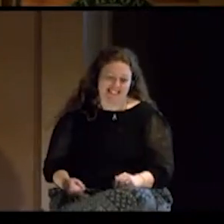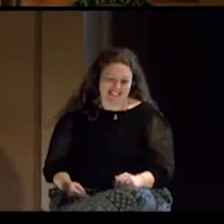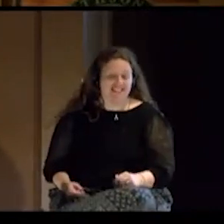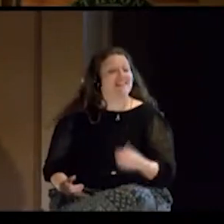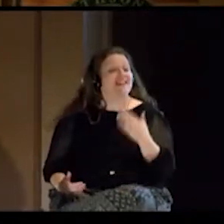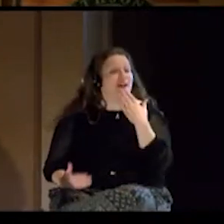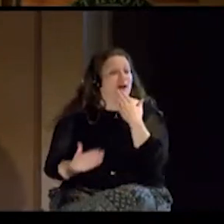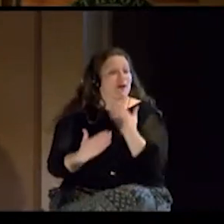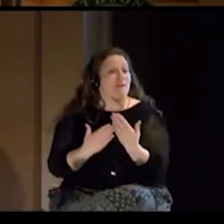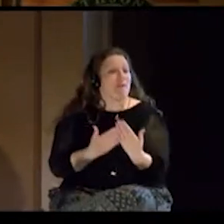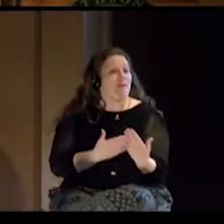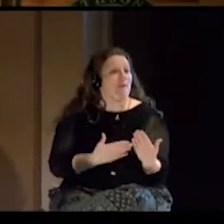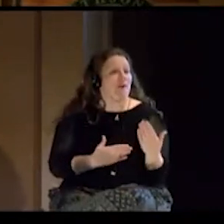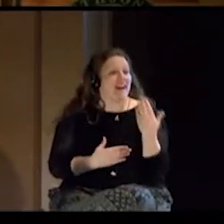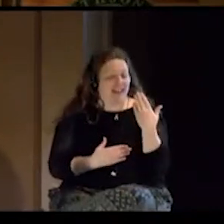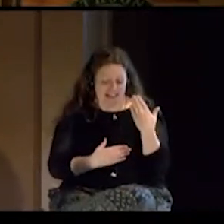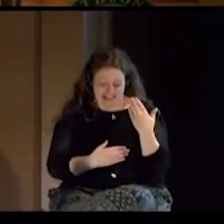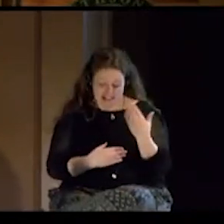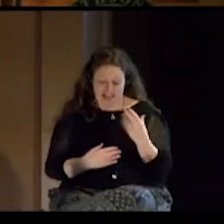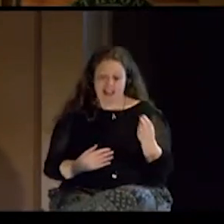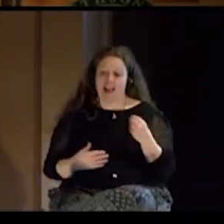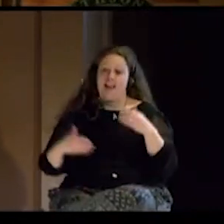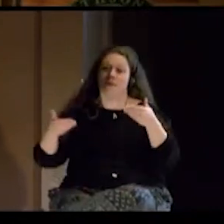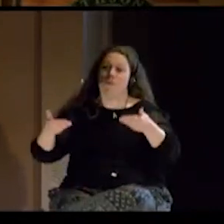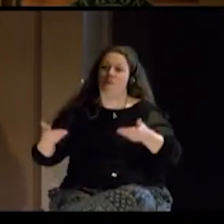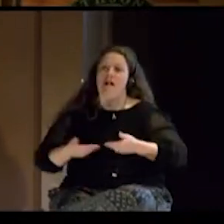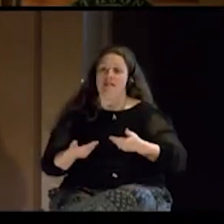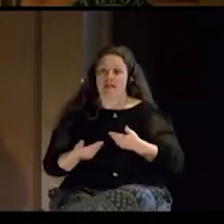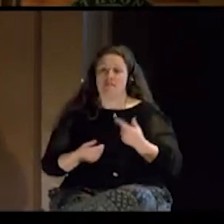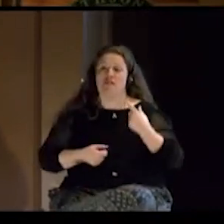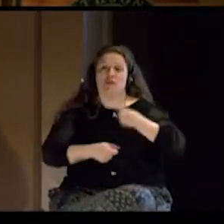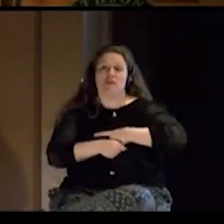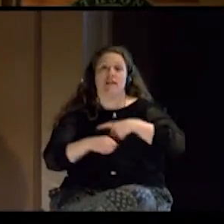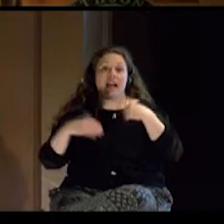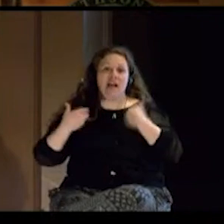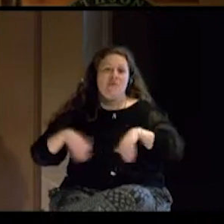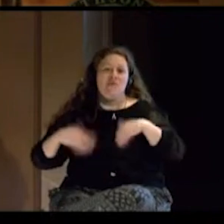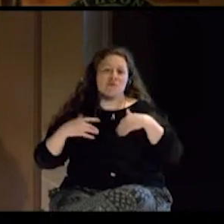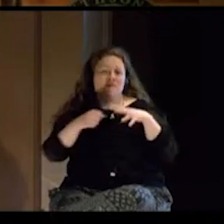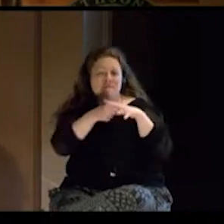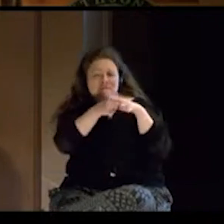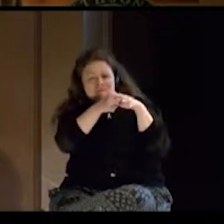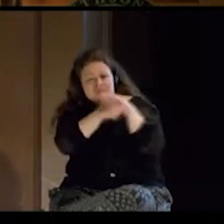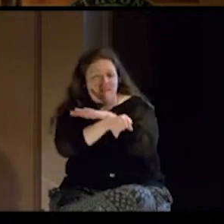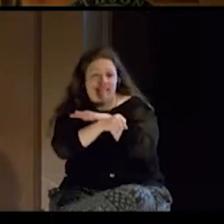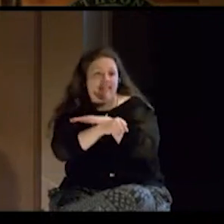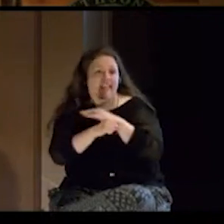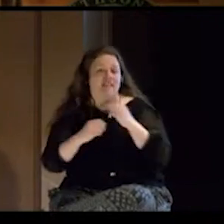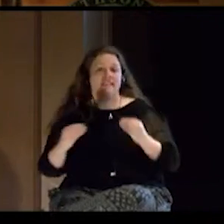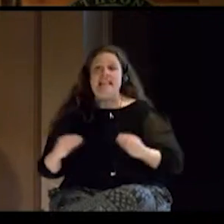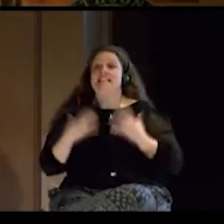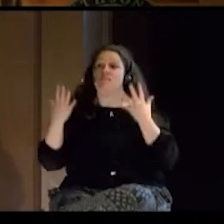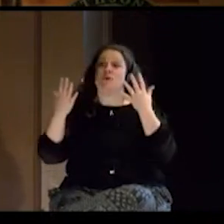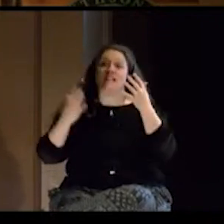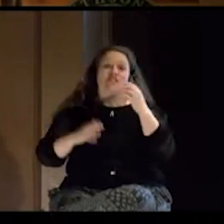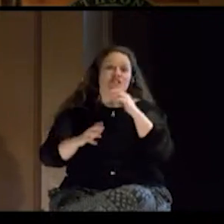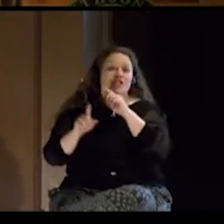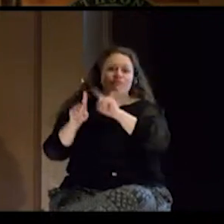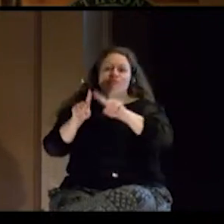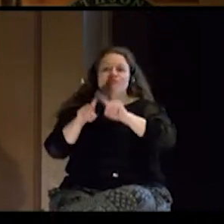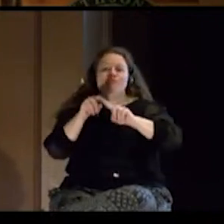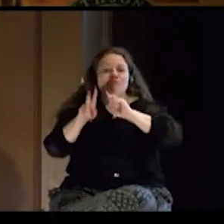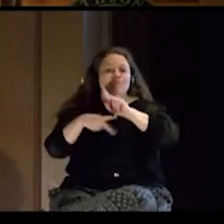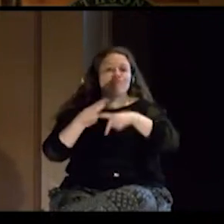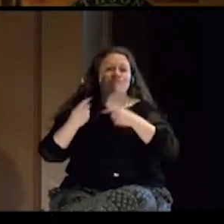Good morning, everyone, and welcome to a day that's going to be absolutely filled with inspirational science.